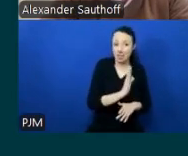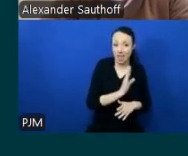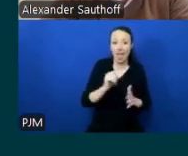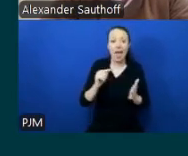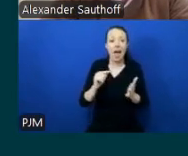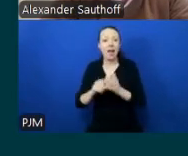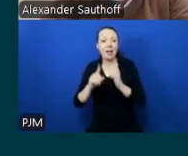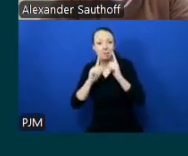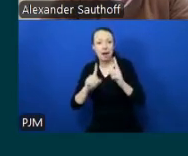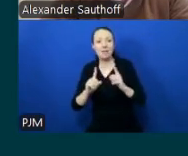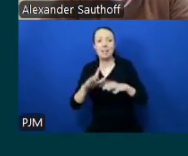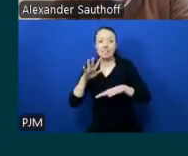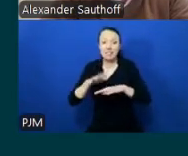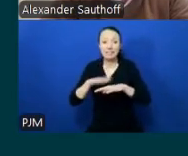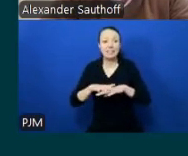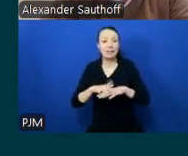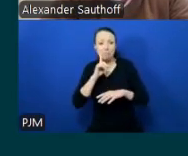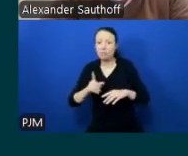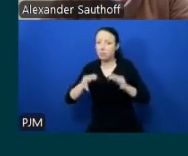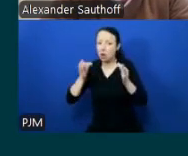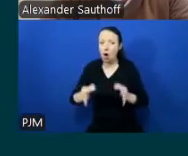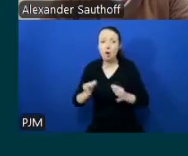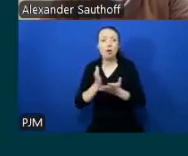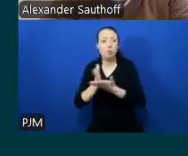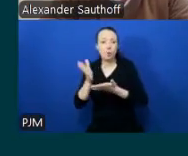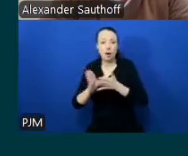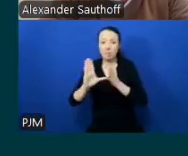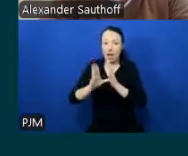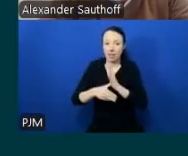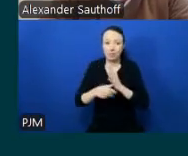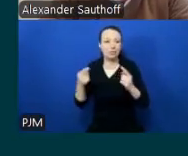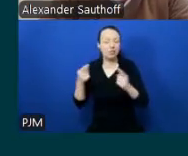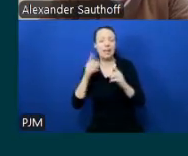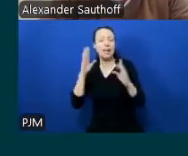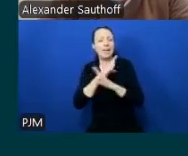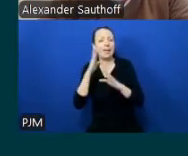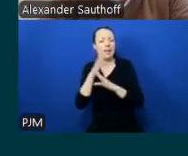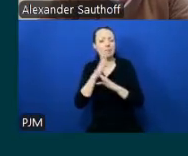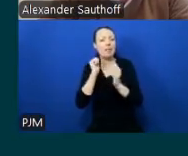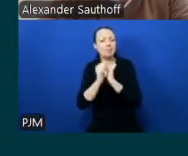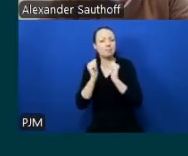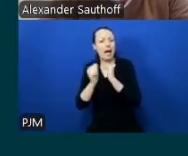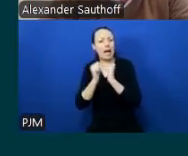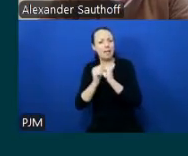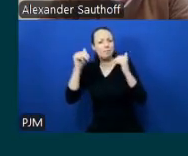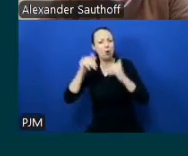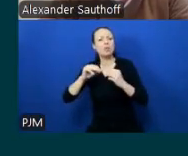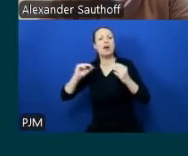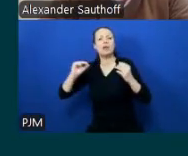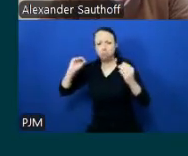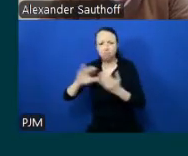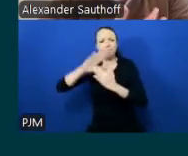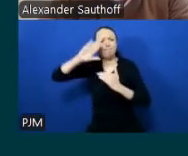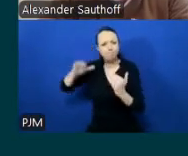helps cities adapt to climate change by cooling areas, managing